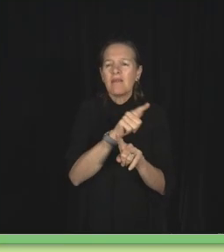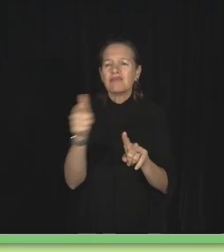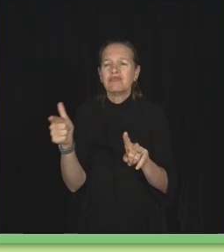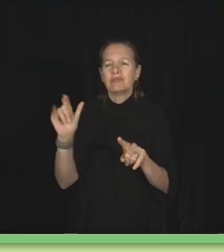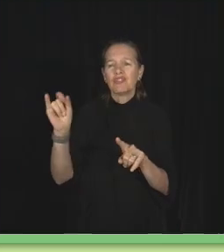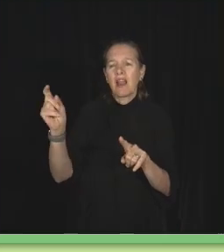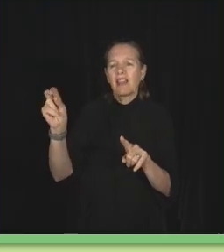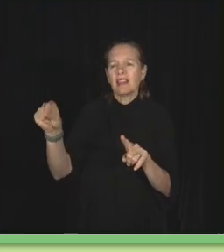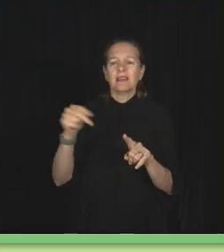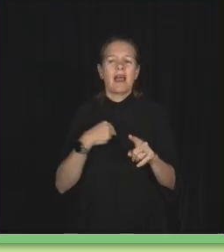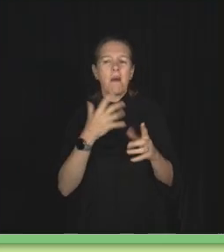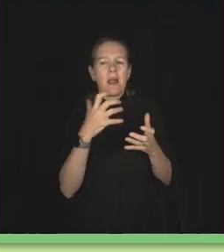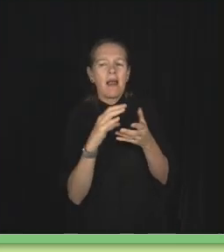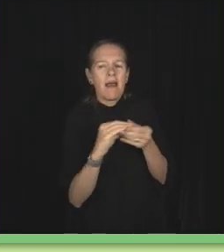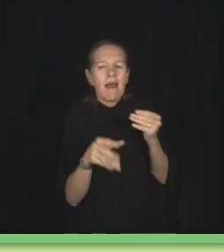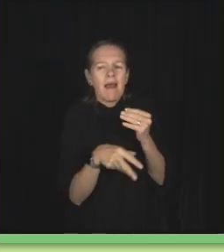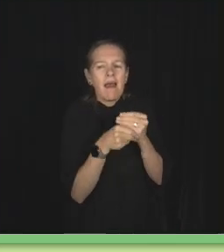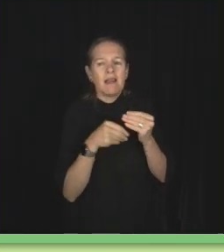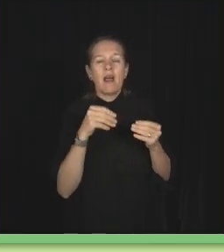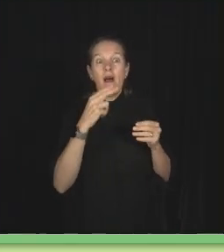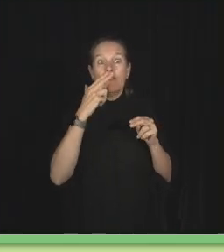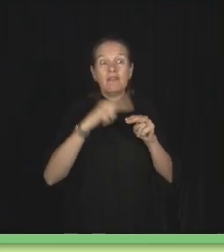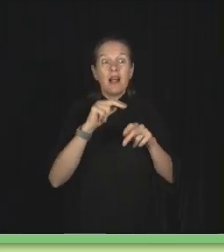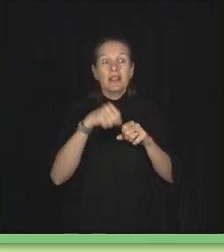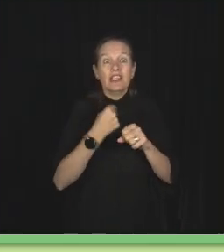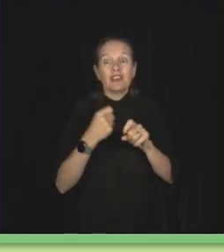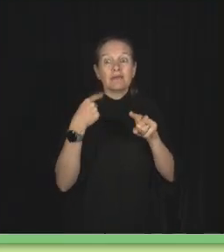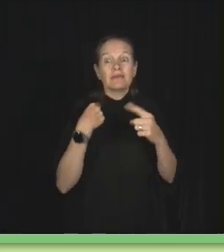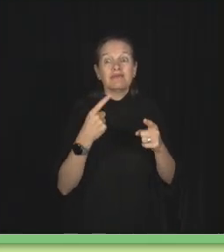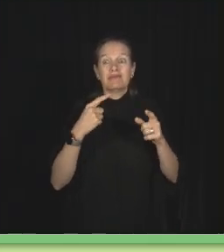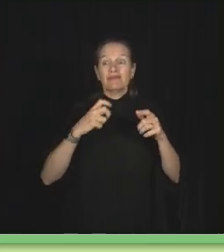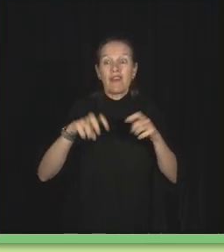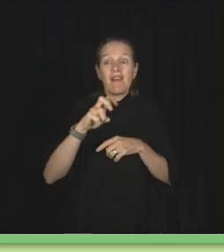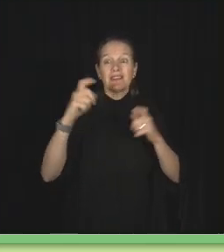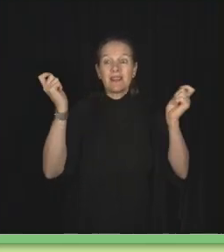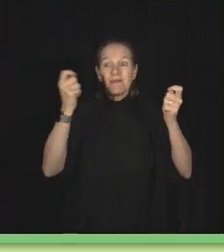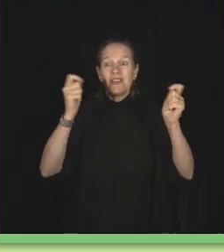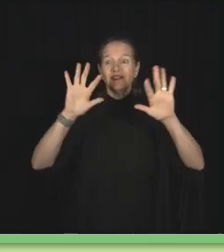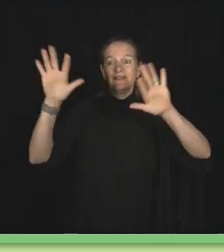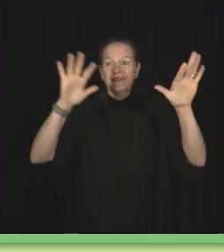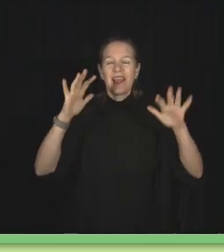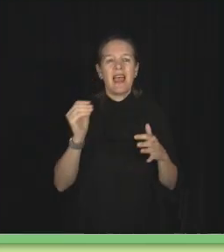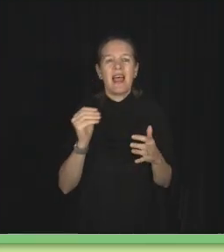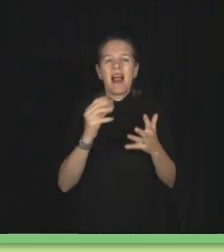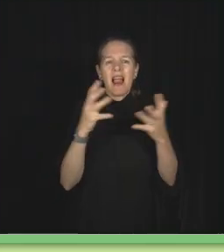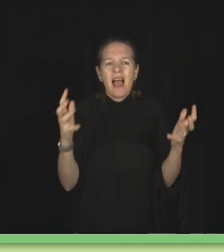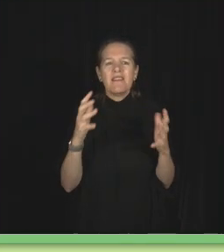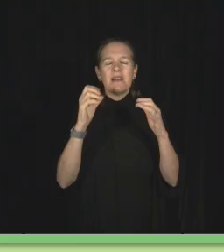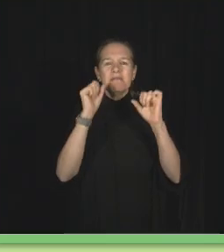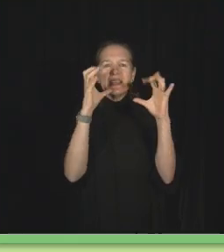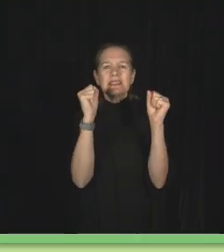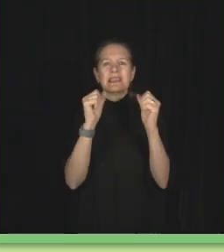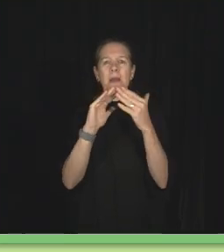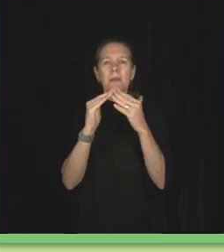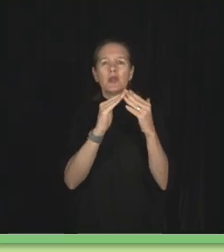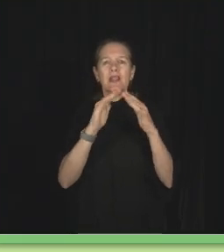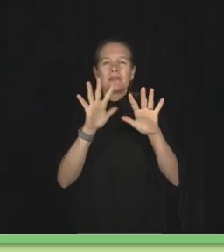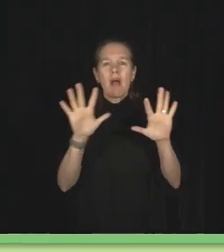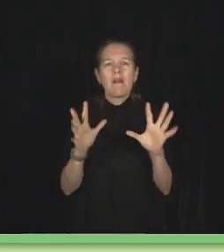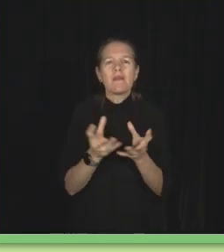been a crazy fun year of travel and celebration for us. We had an amazing amount of communities all over the world holding